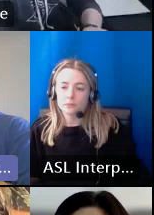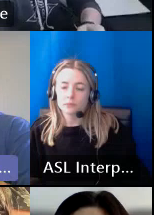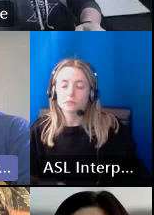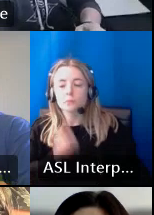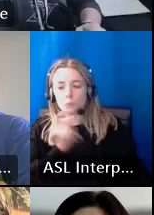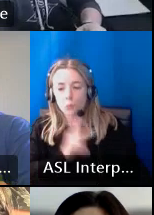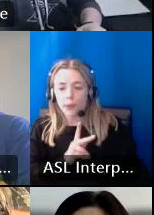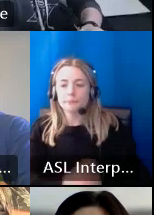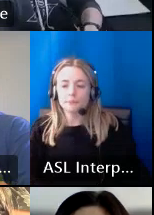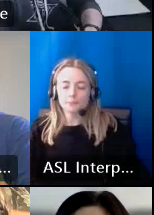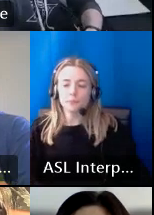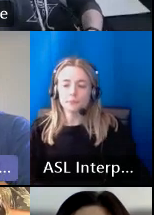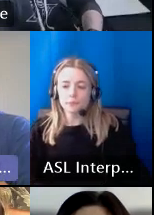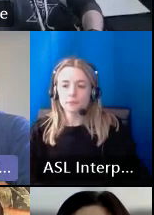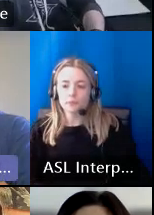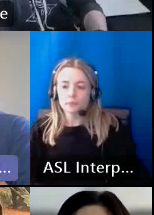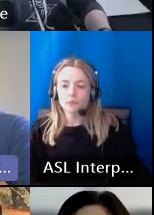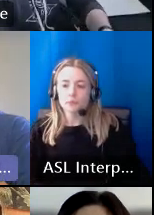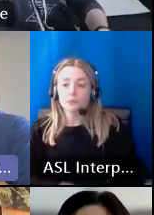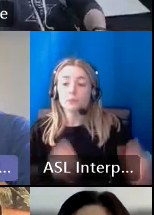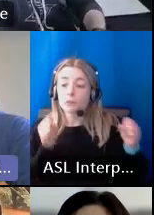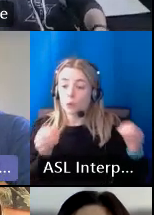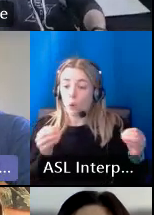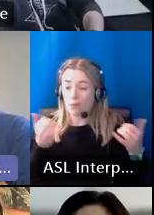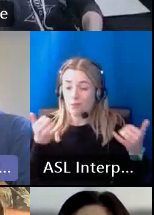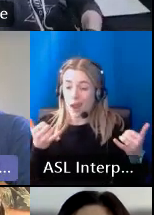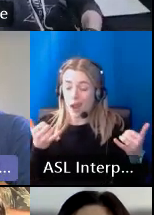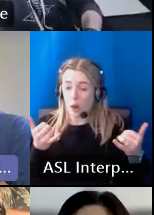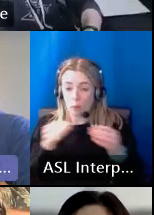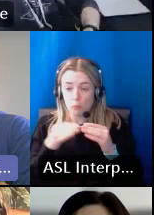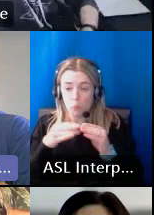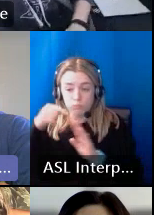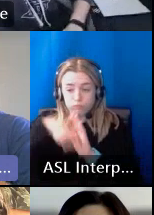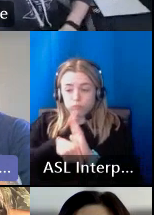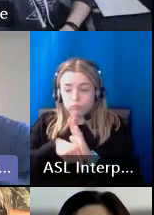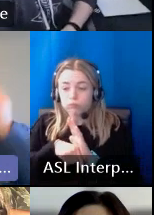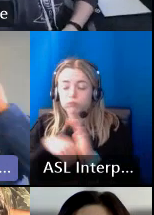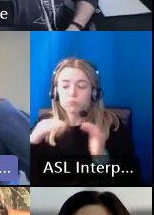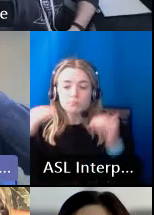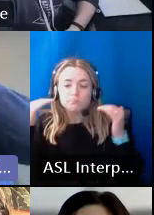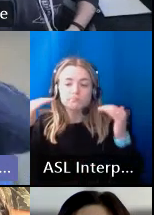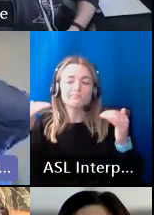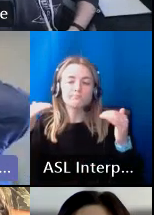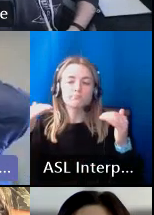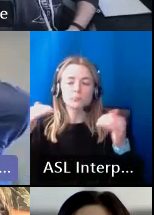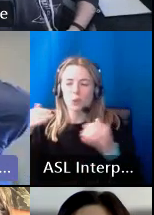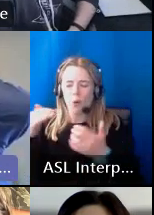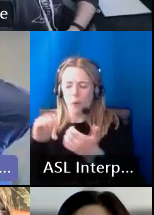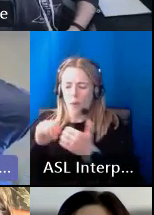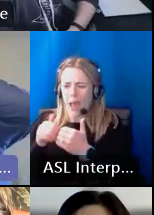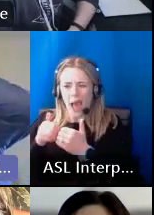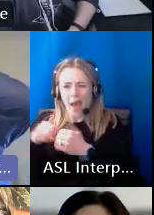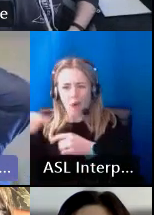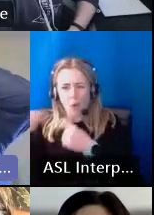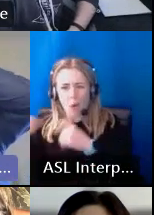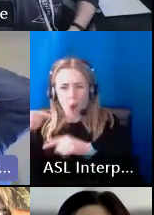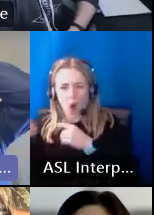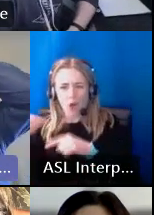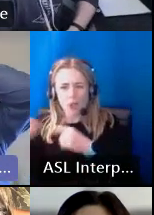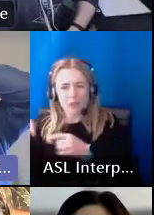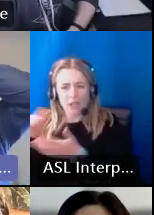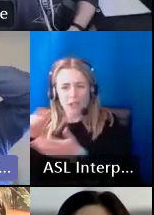Okay. So let's take it to the next level. Let's take it to what would you do about argumentative writing? How would you connect it to